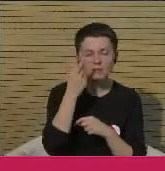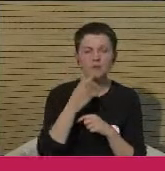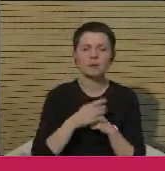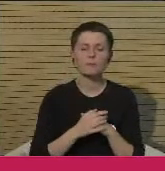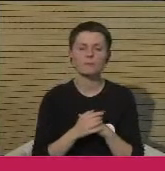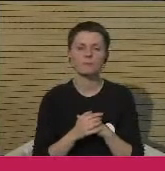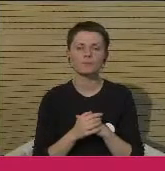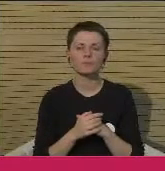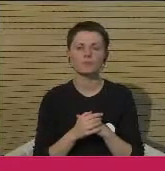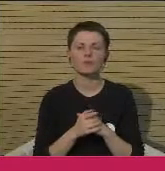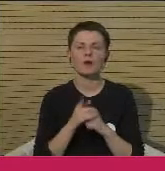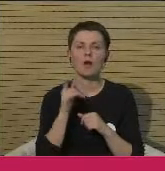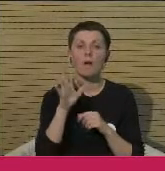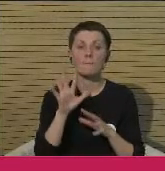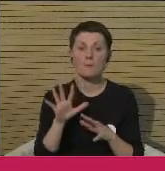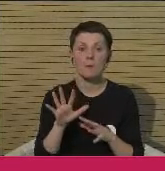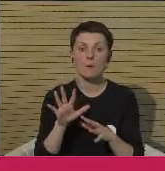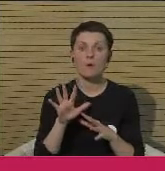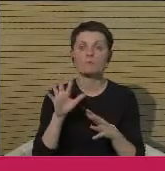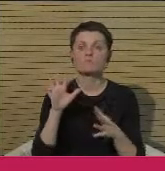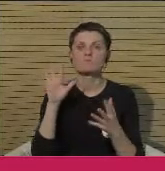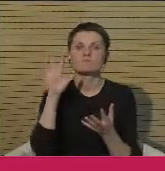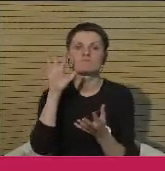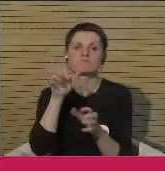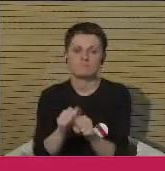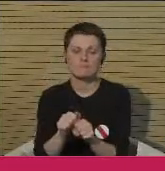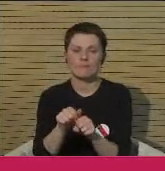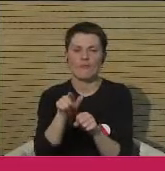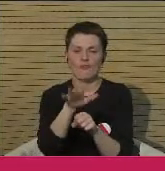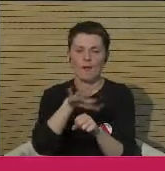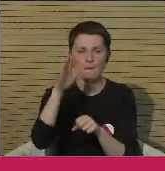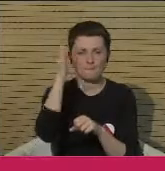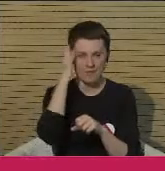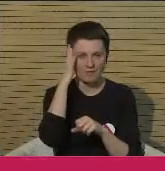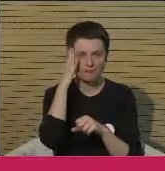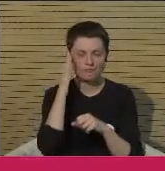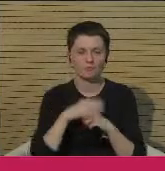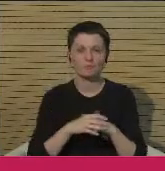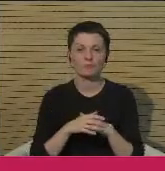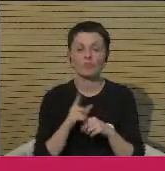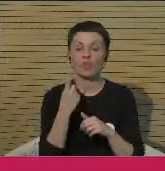very clever but very vicious, that was to